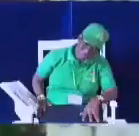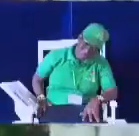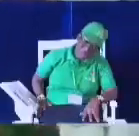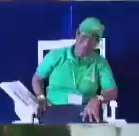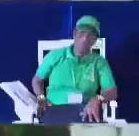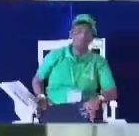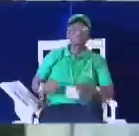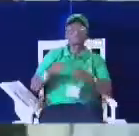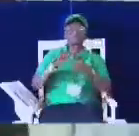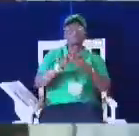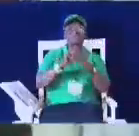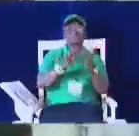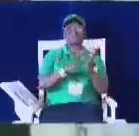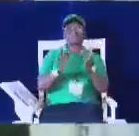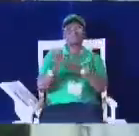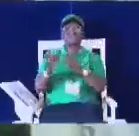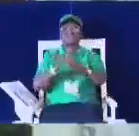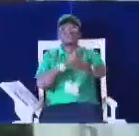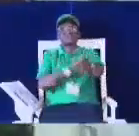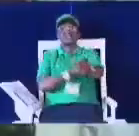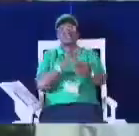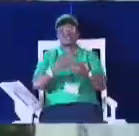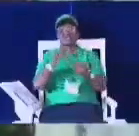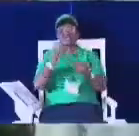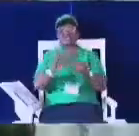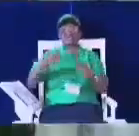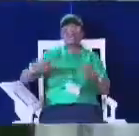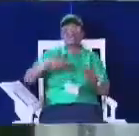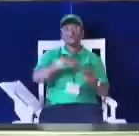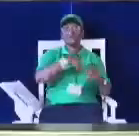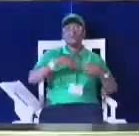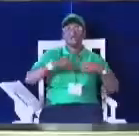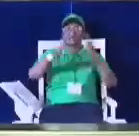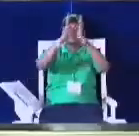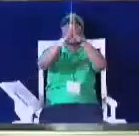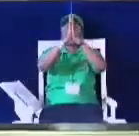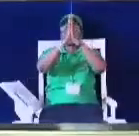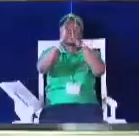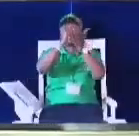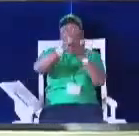Lord. In Jesus' mighty name, we have prayed.